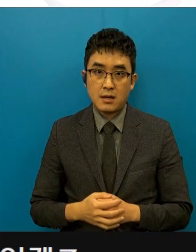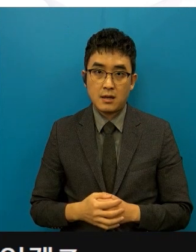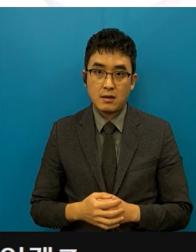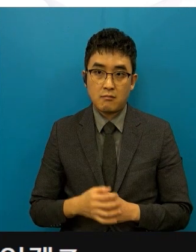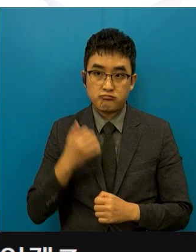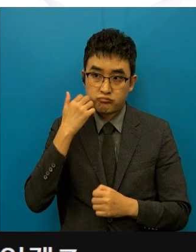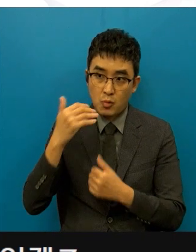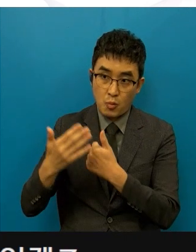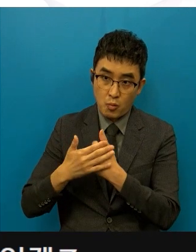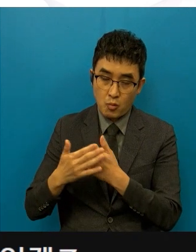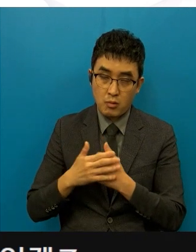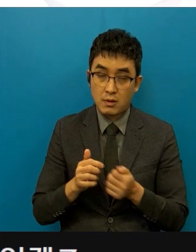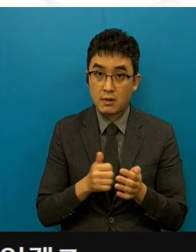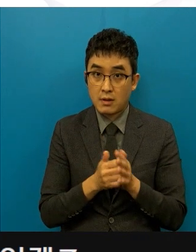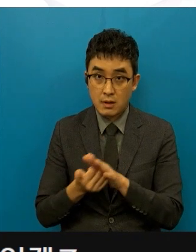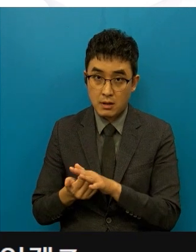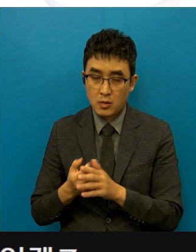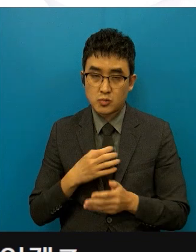In